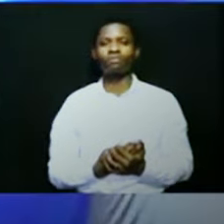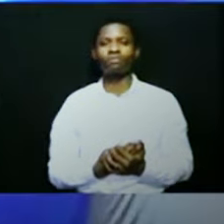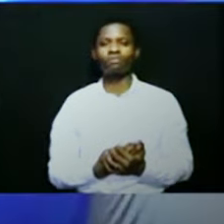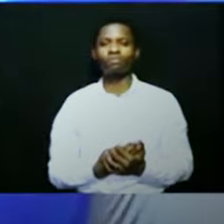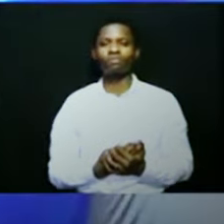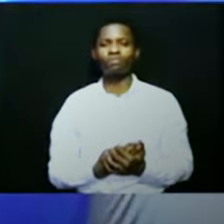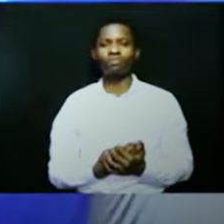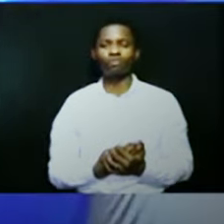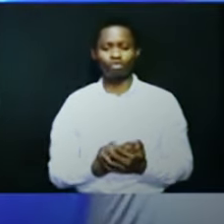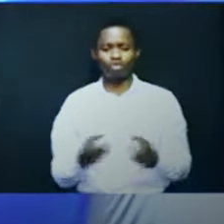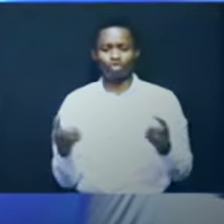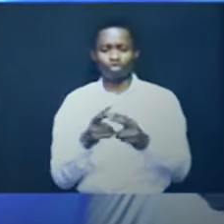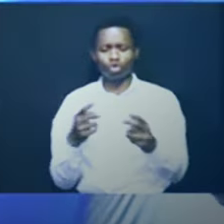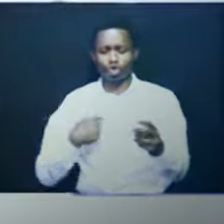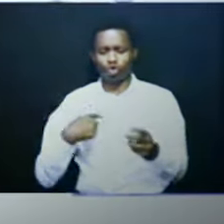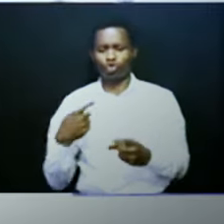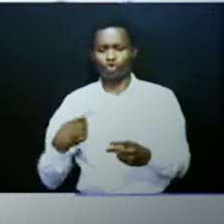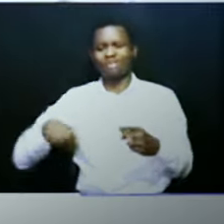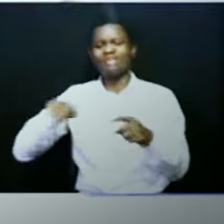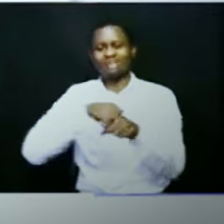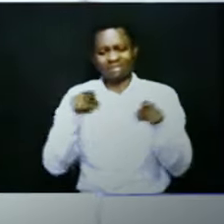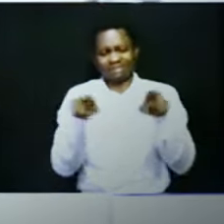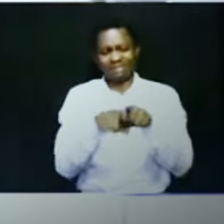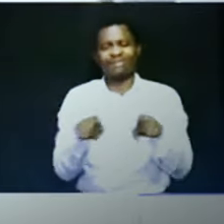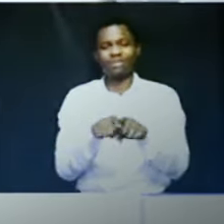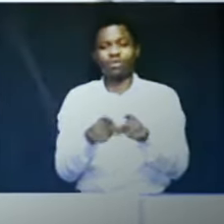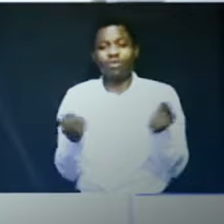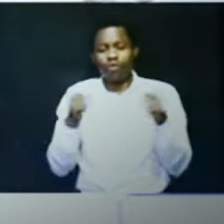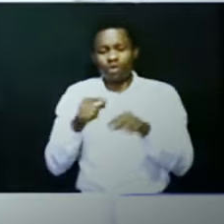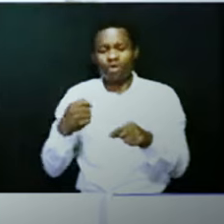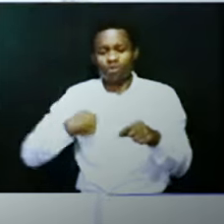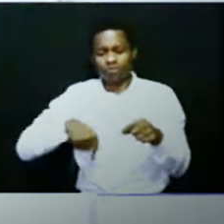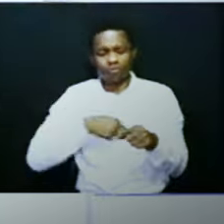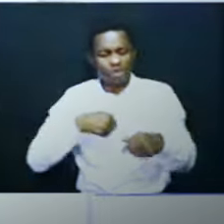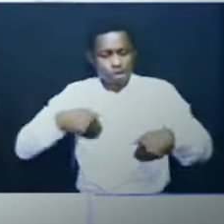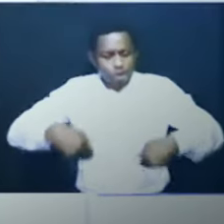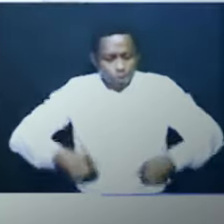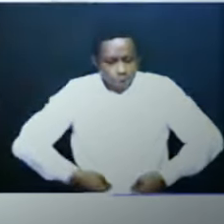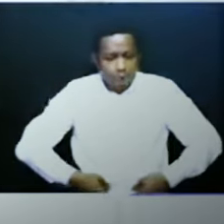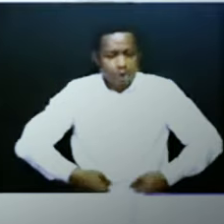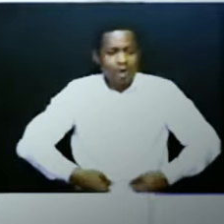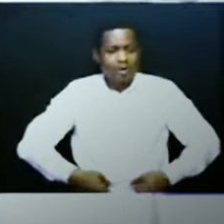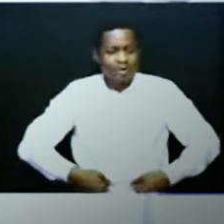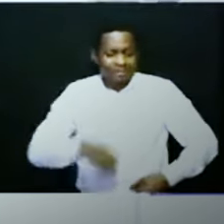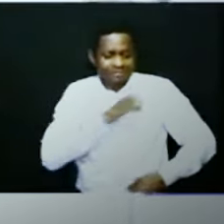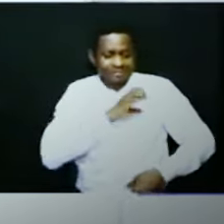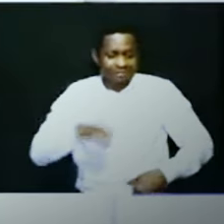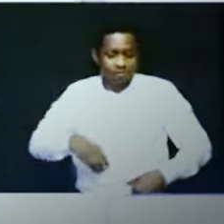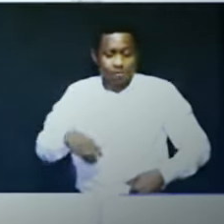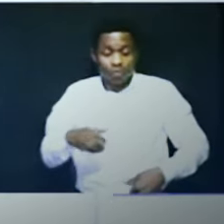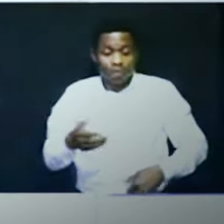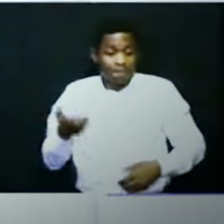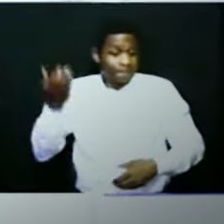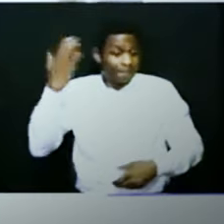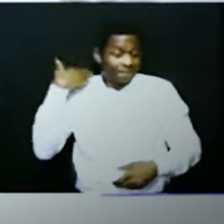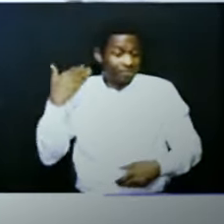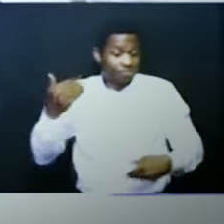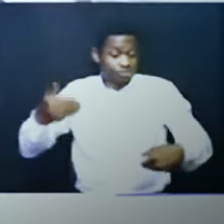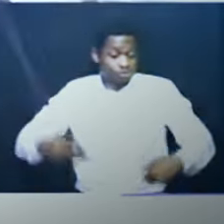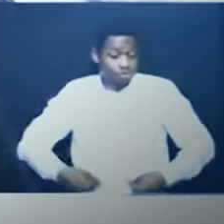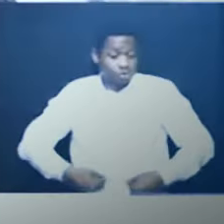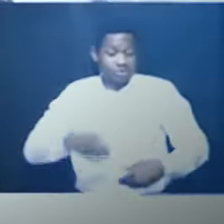So we also, when we were underage, when we were